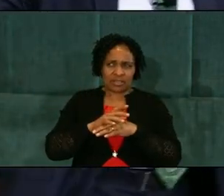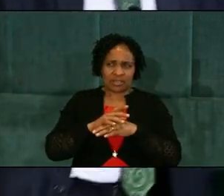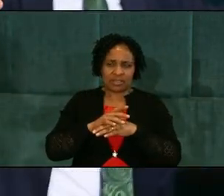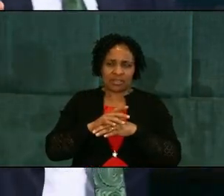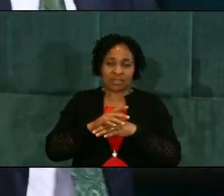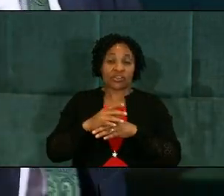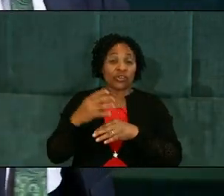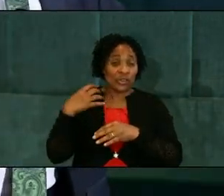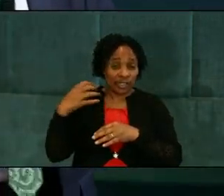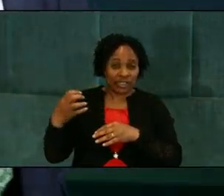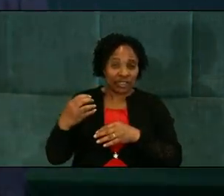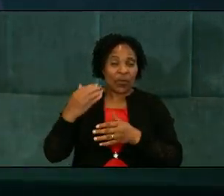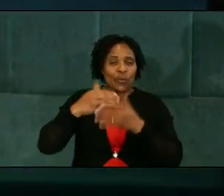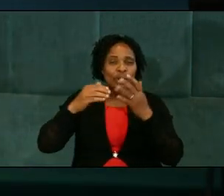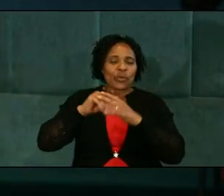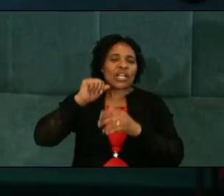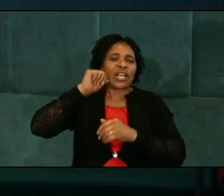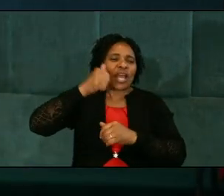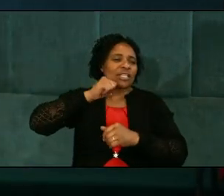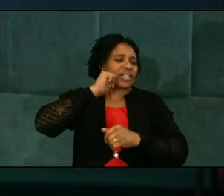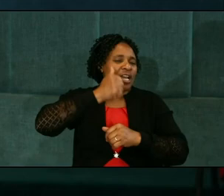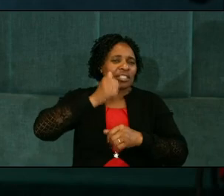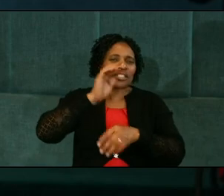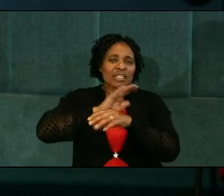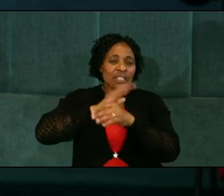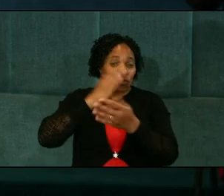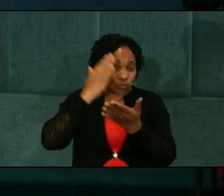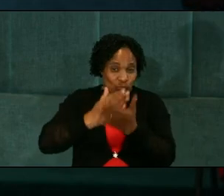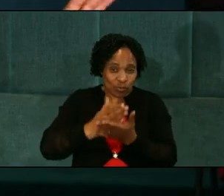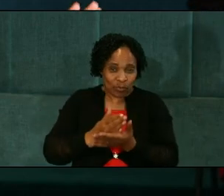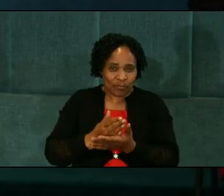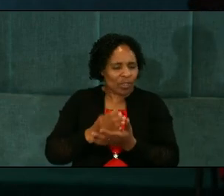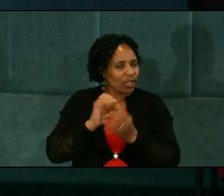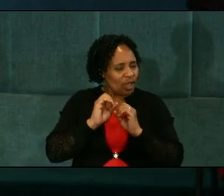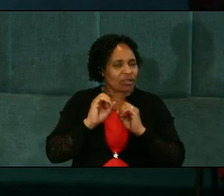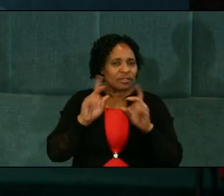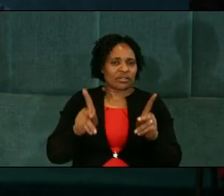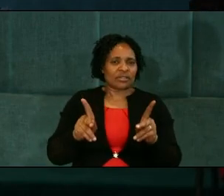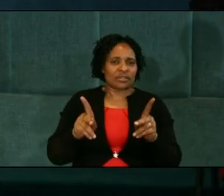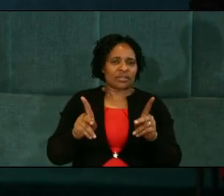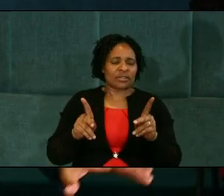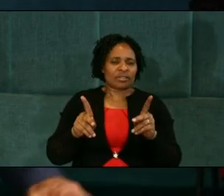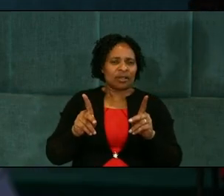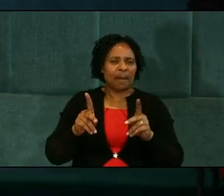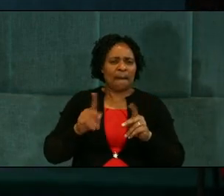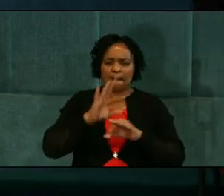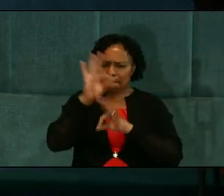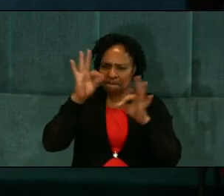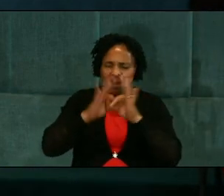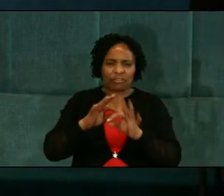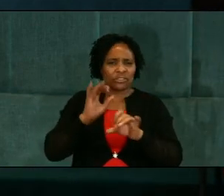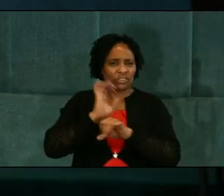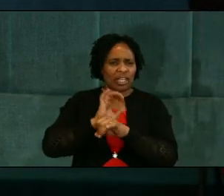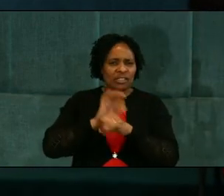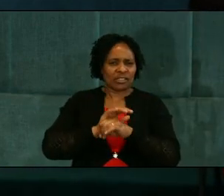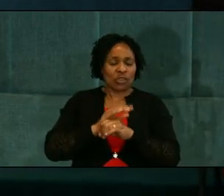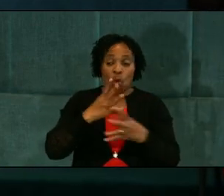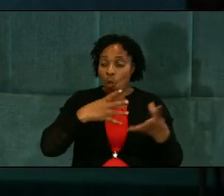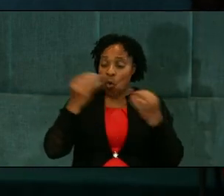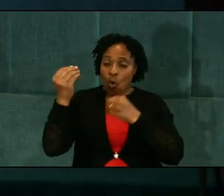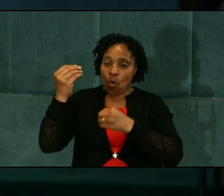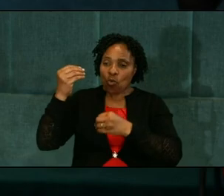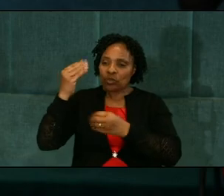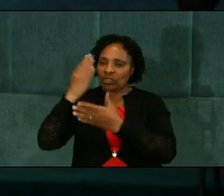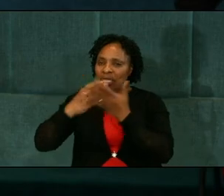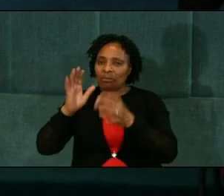Everywhere you go, we build nicer church. Am I right? Oh, yeah, yeah, sophisticated church. You go into some church, you're